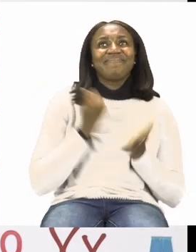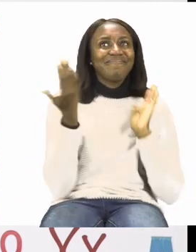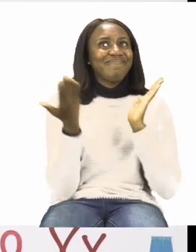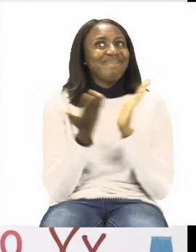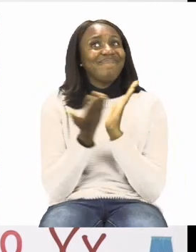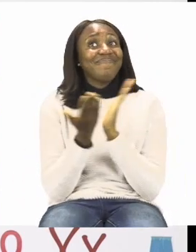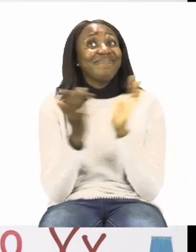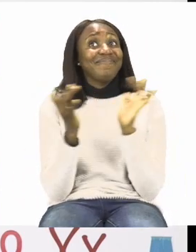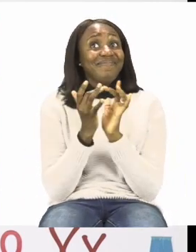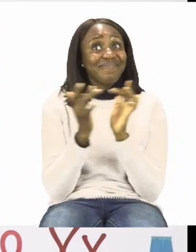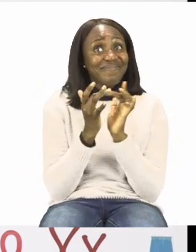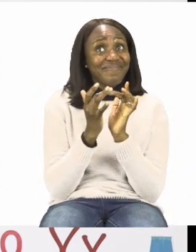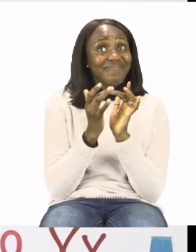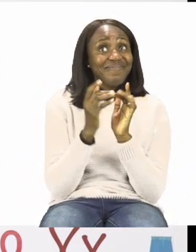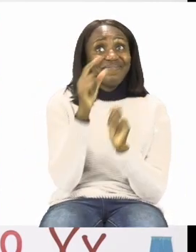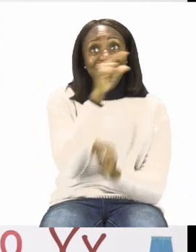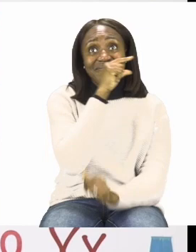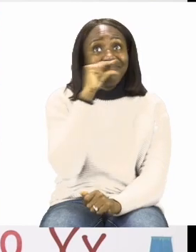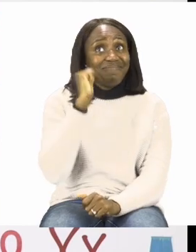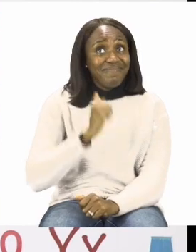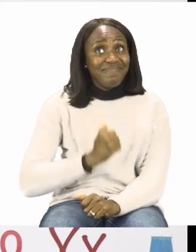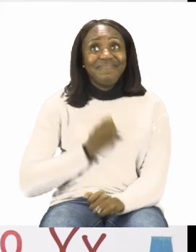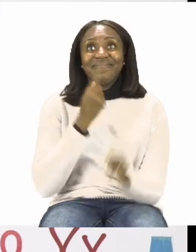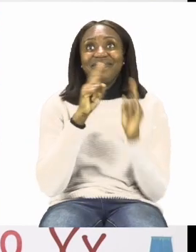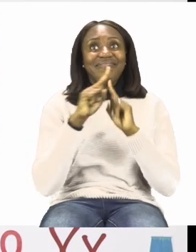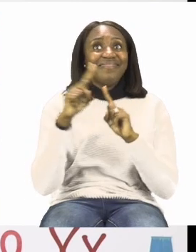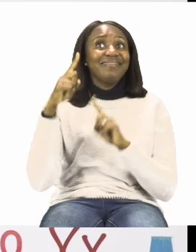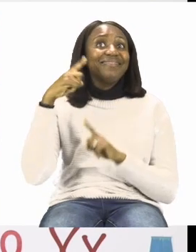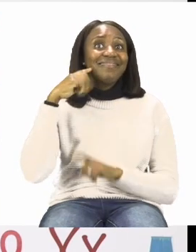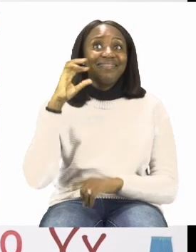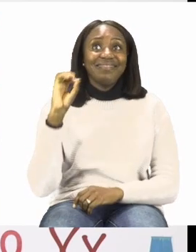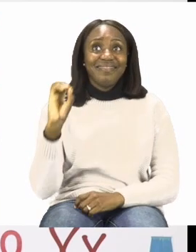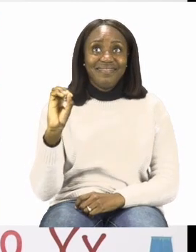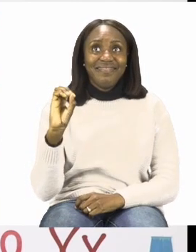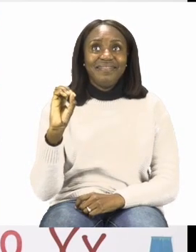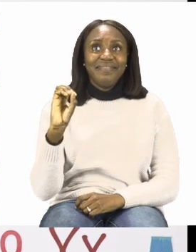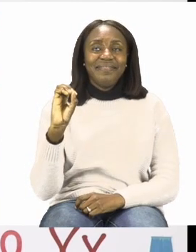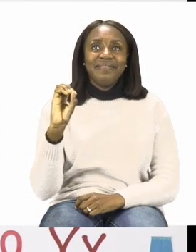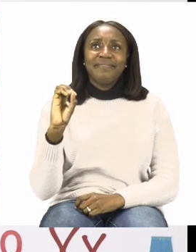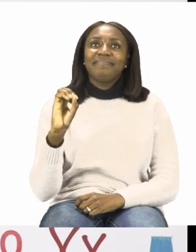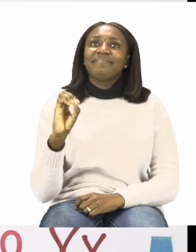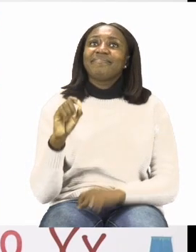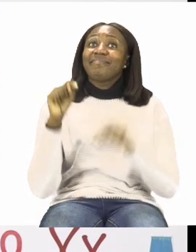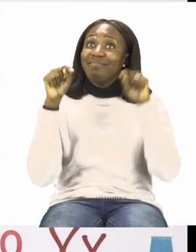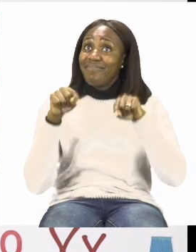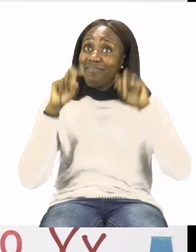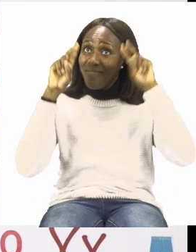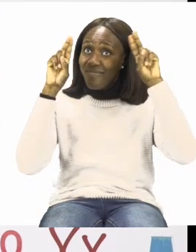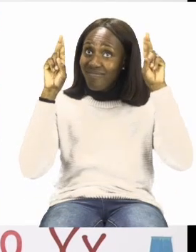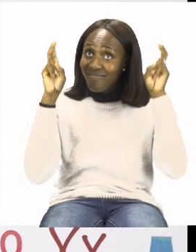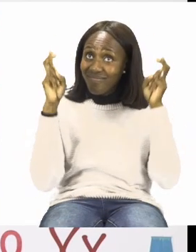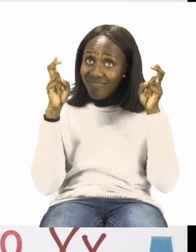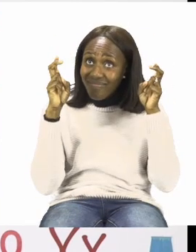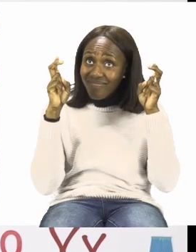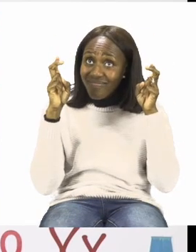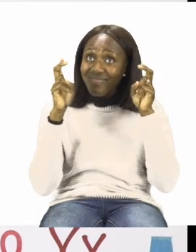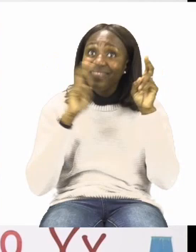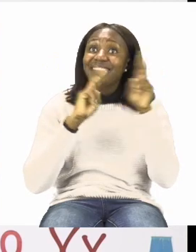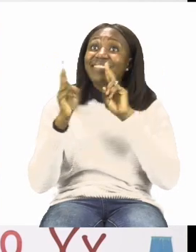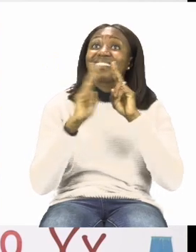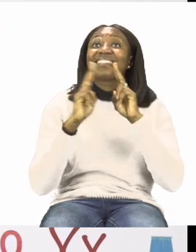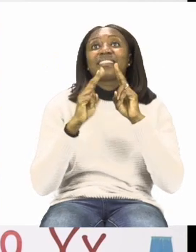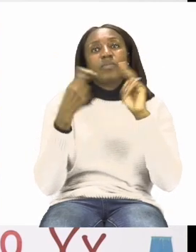Online School. I am Teacher Hartung, and this week we are going to do the